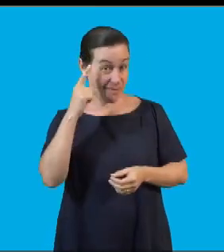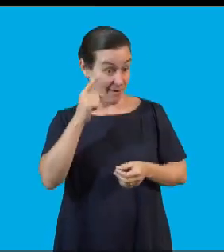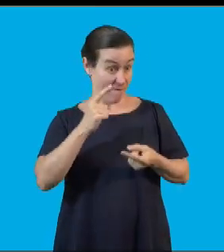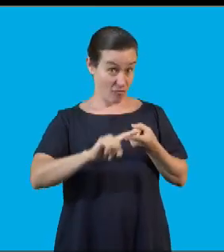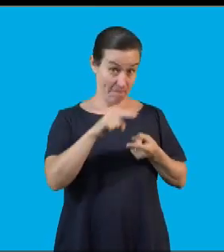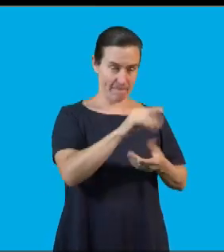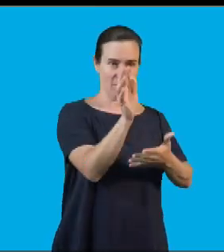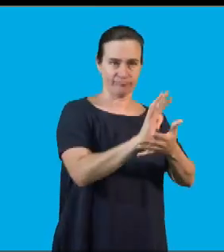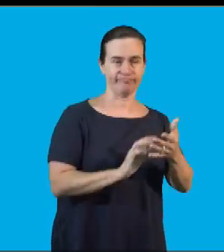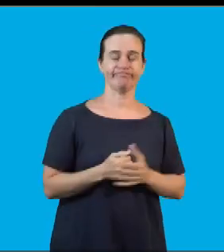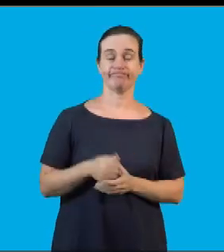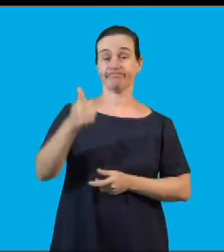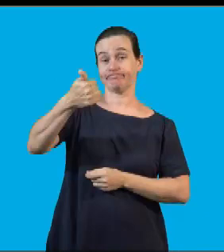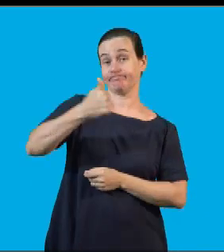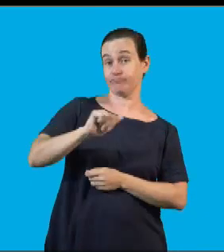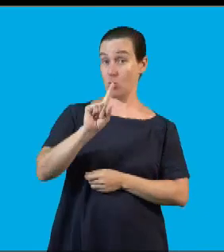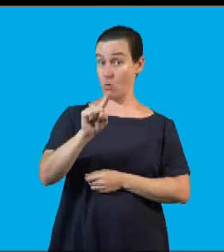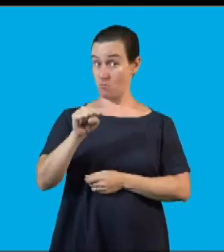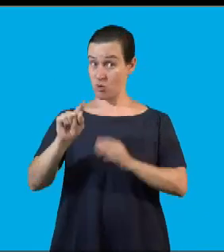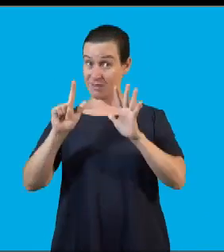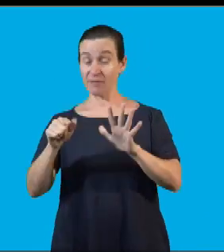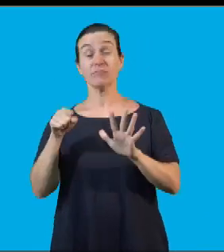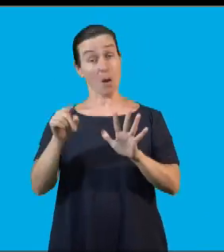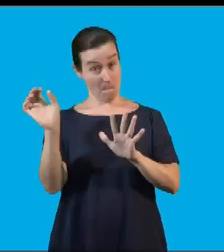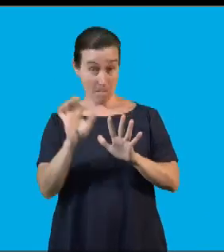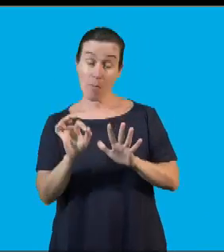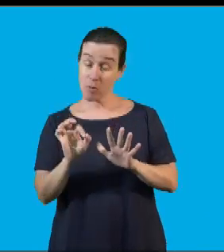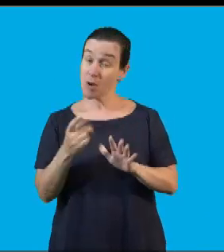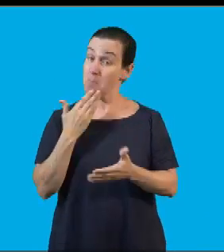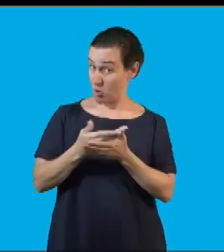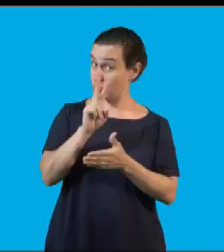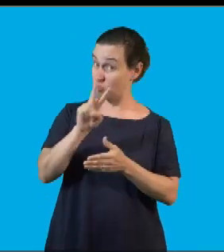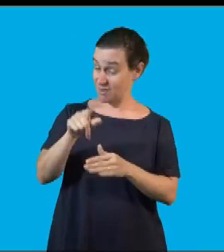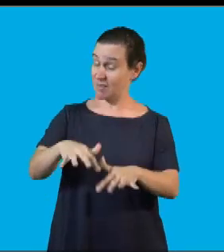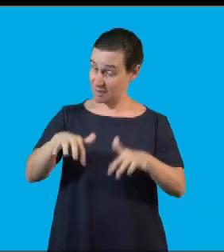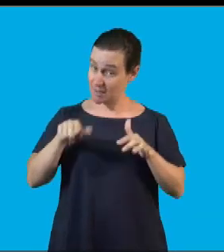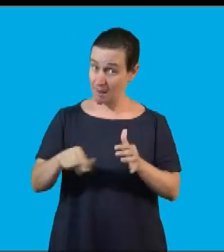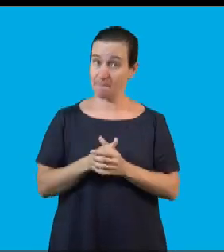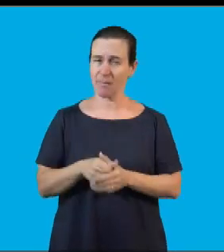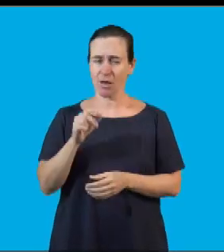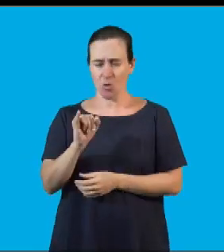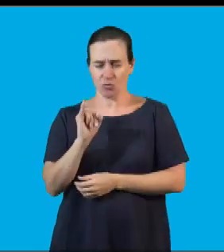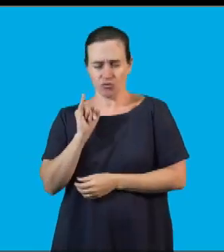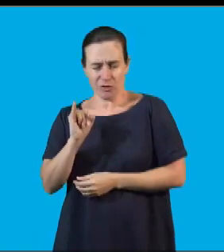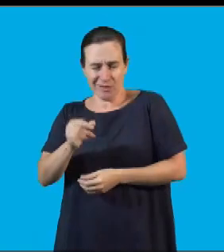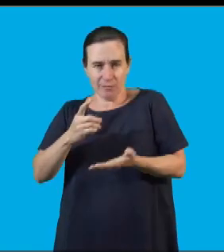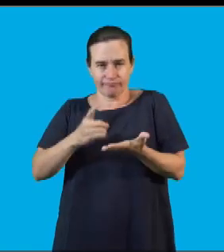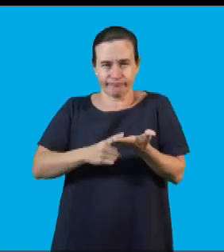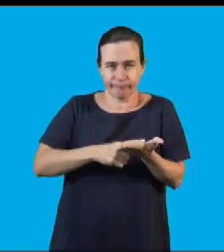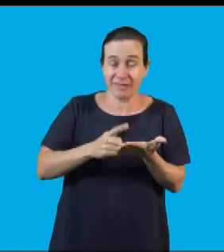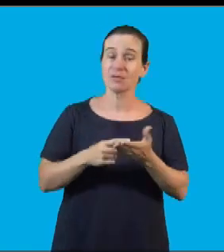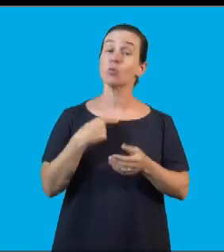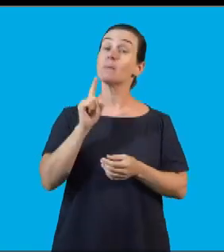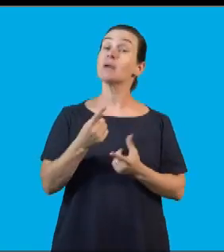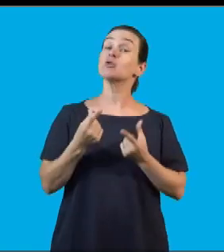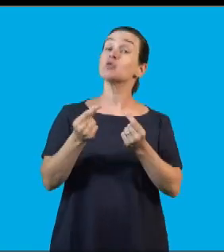next question, question 1.7, is also a popular question and you will be familiar with it. So critically discuss is the